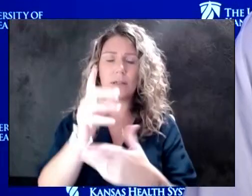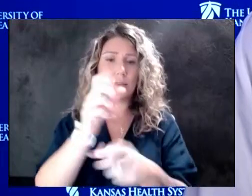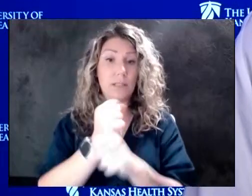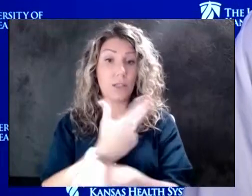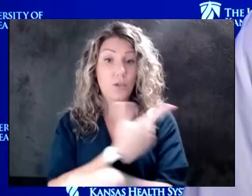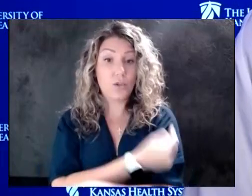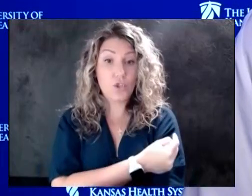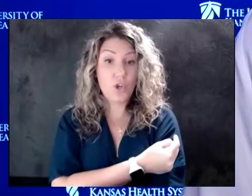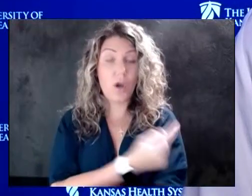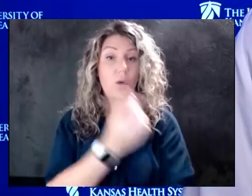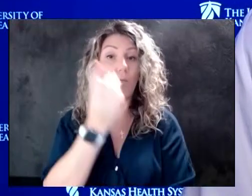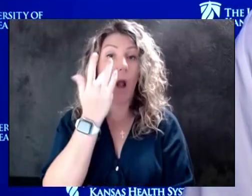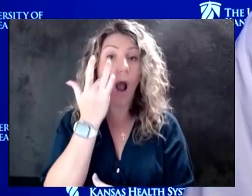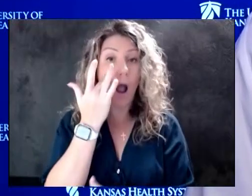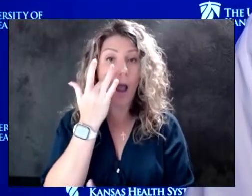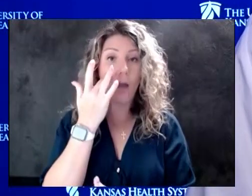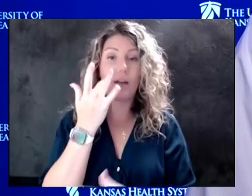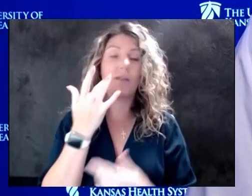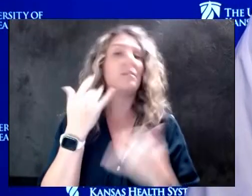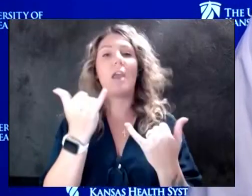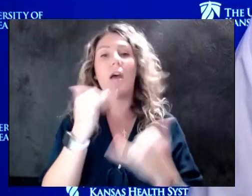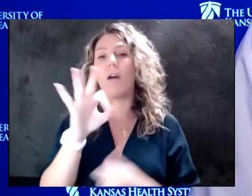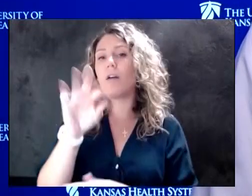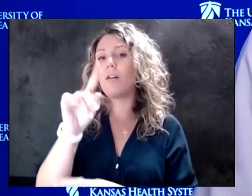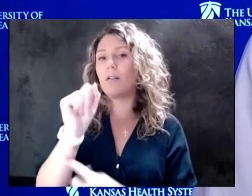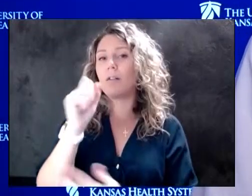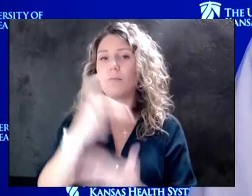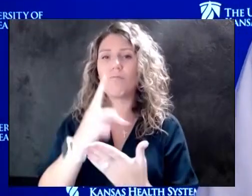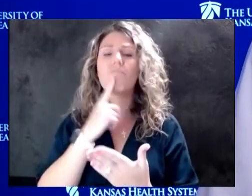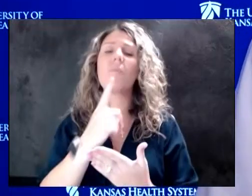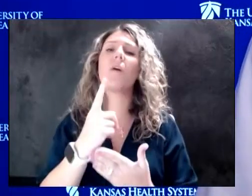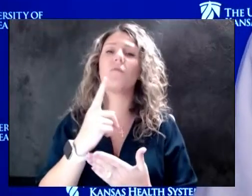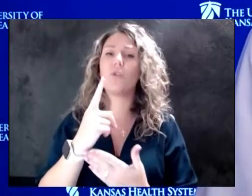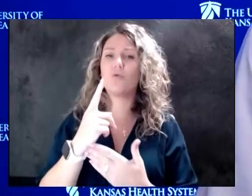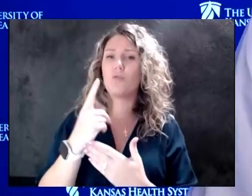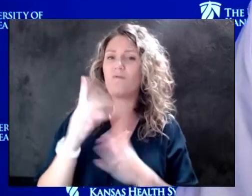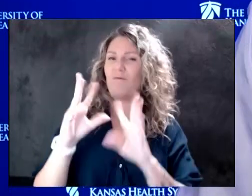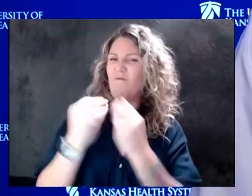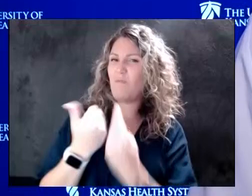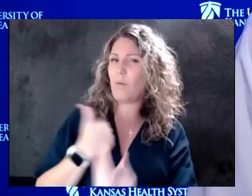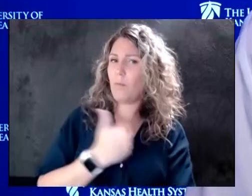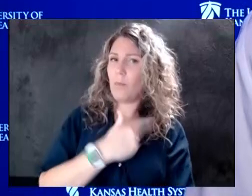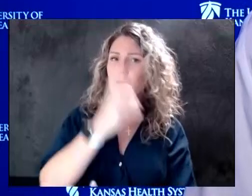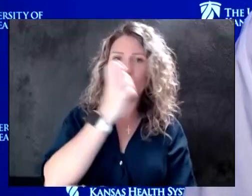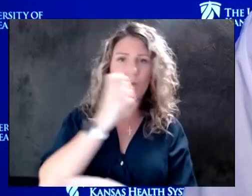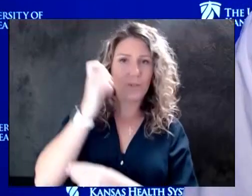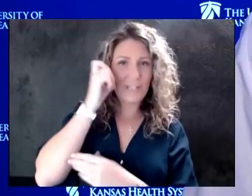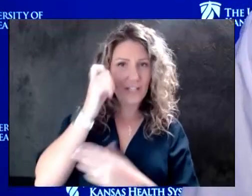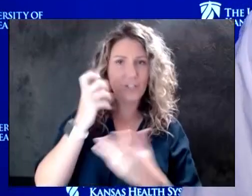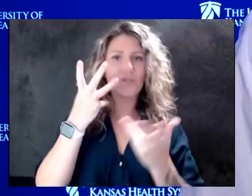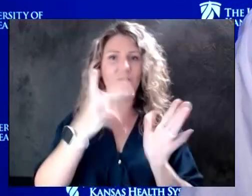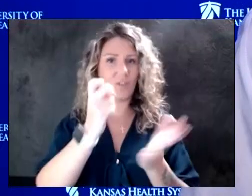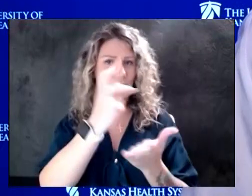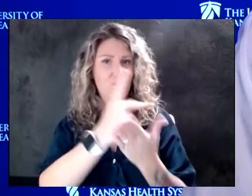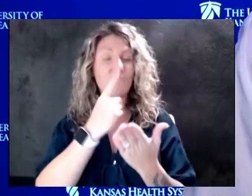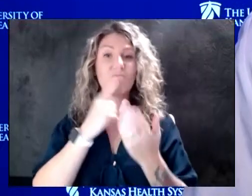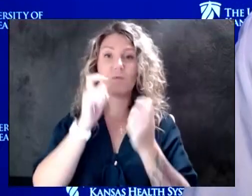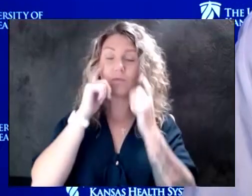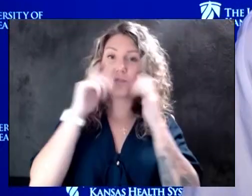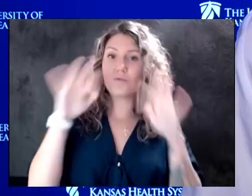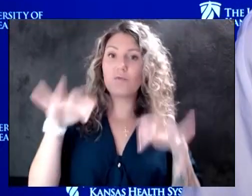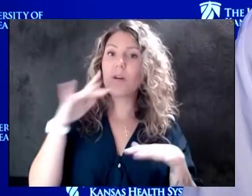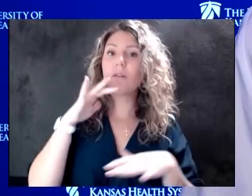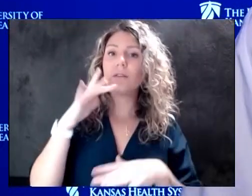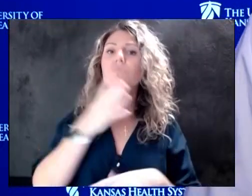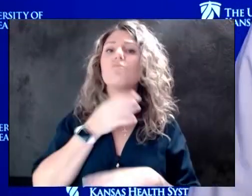shot because of the approval? I had a close relative who did that yesterday. I was just surprised by that. I'm curious if you're seeing